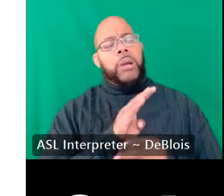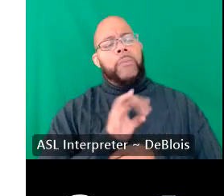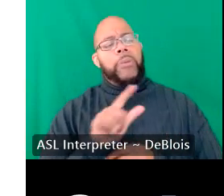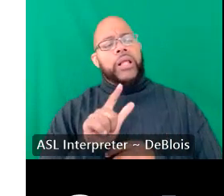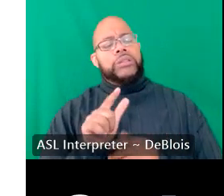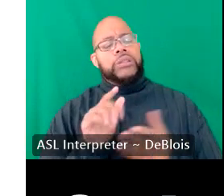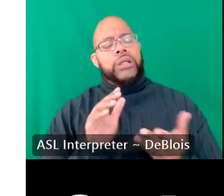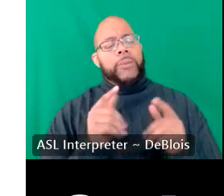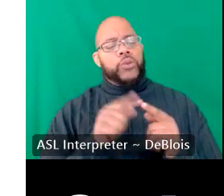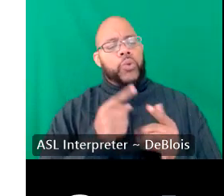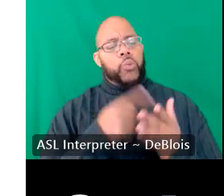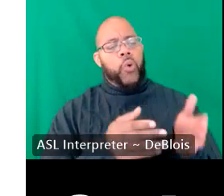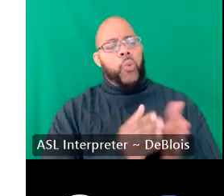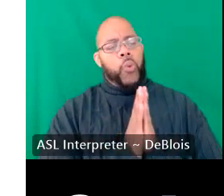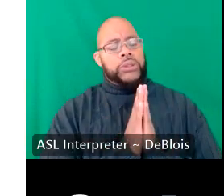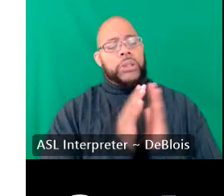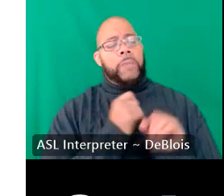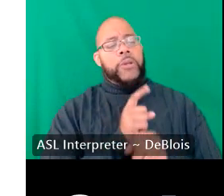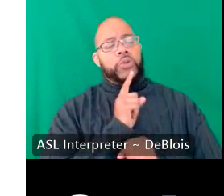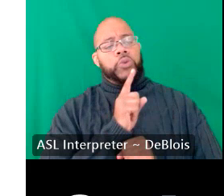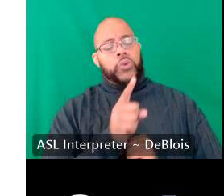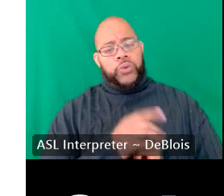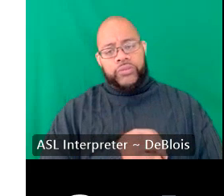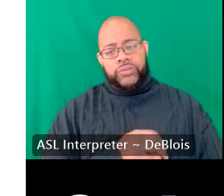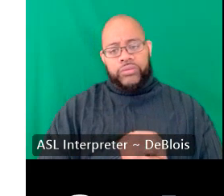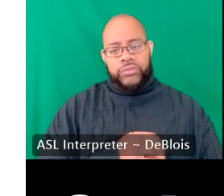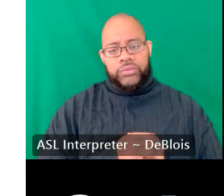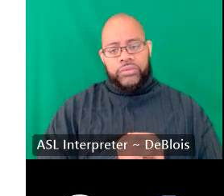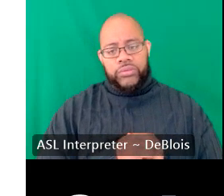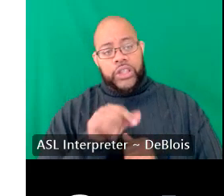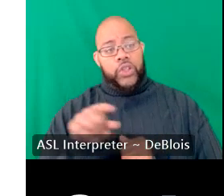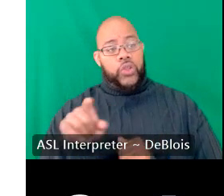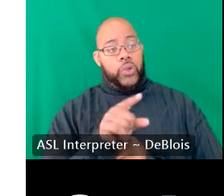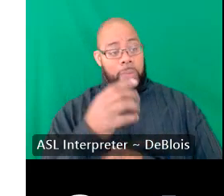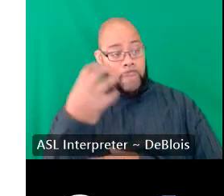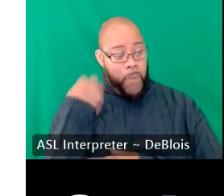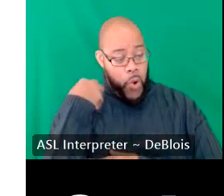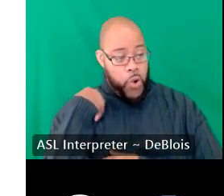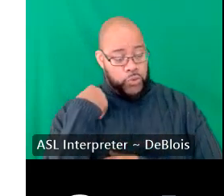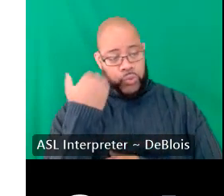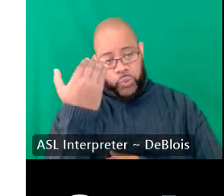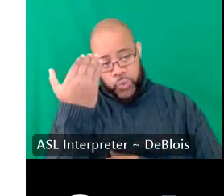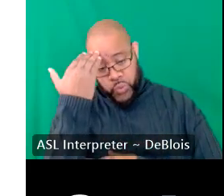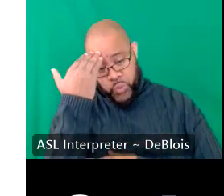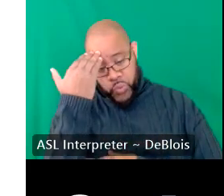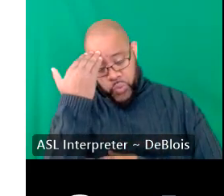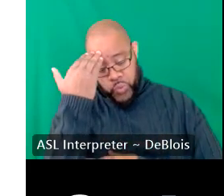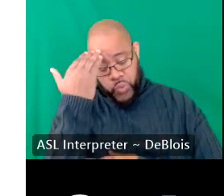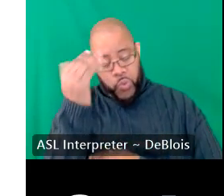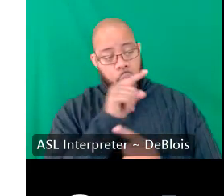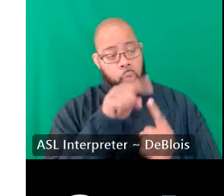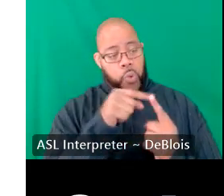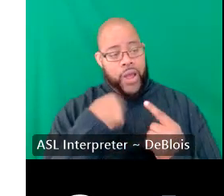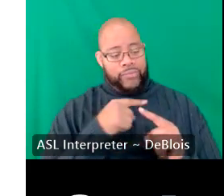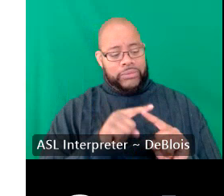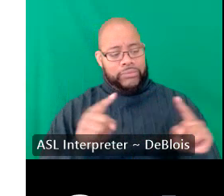what was requested, and making sure that that your boss knows when there are